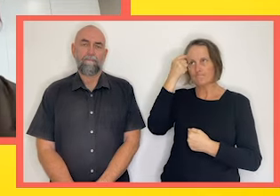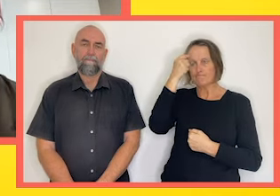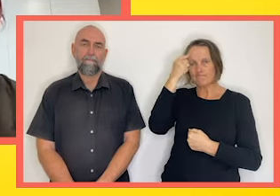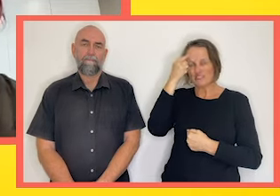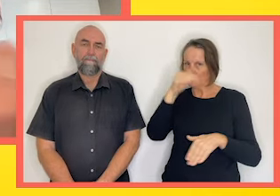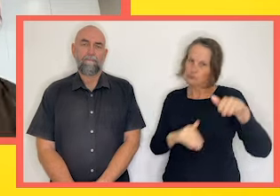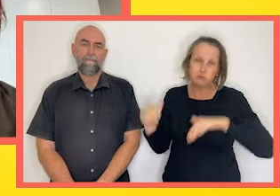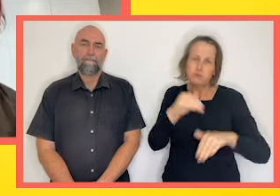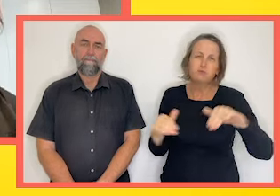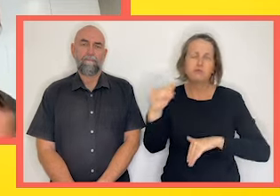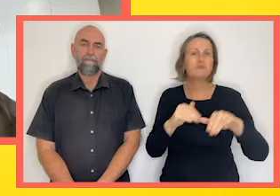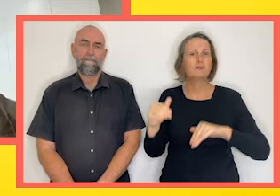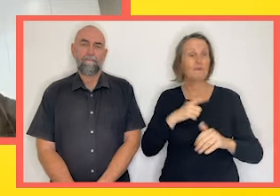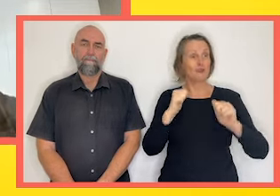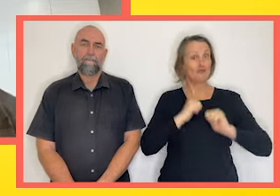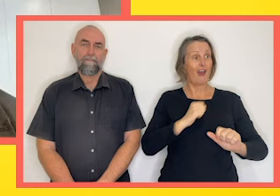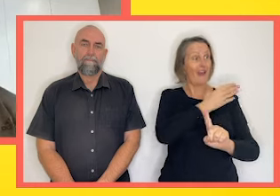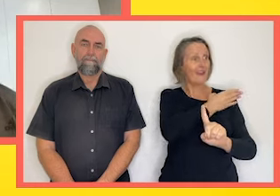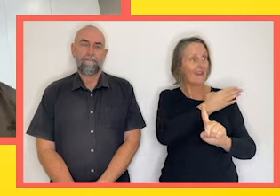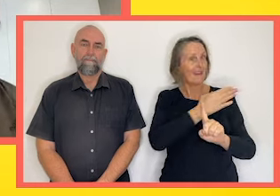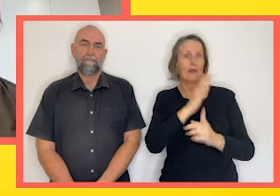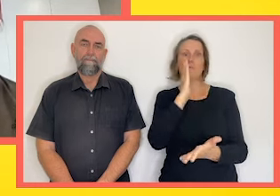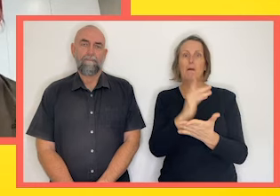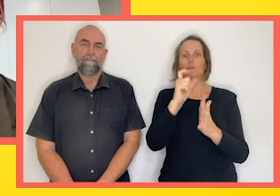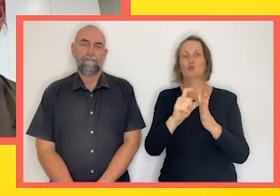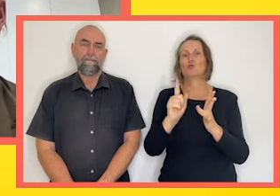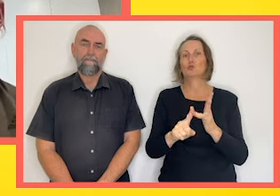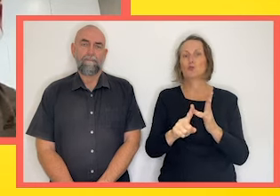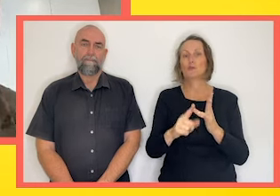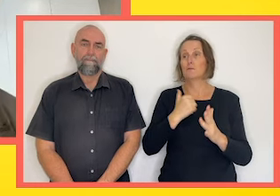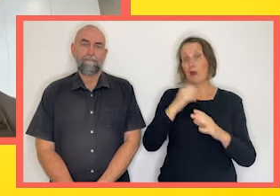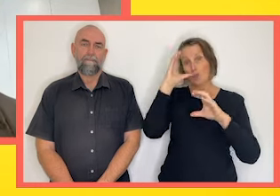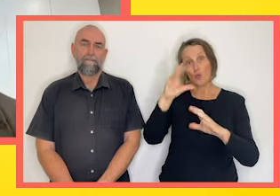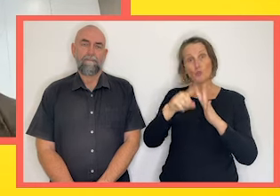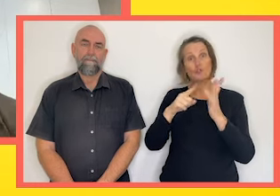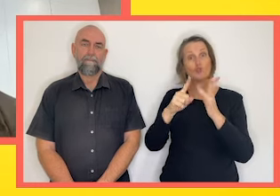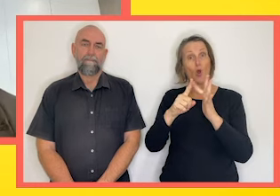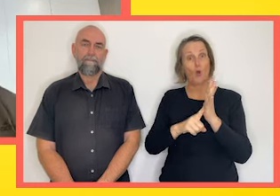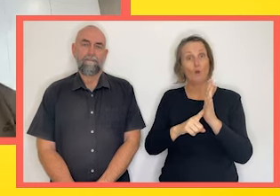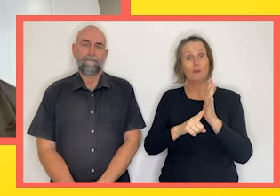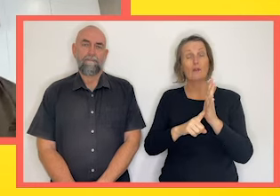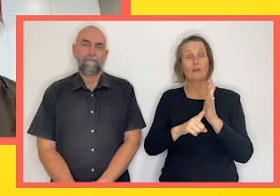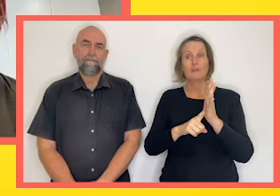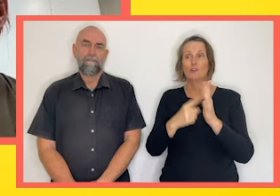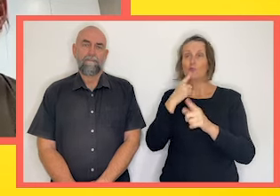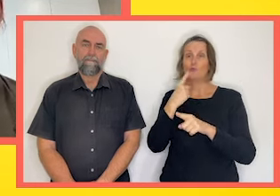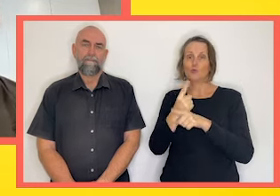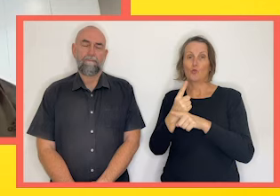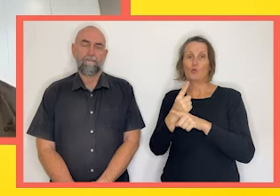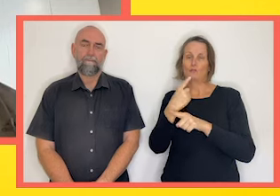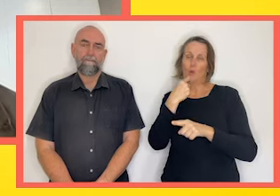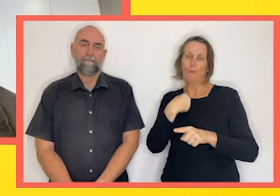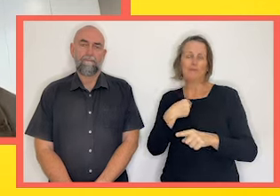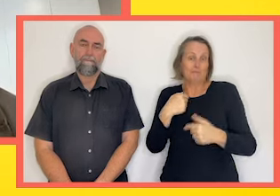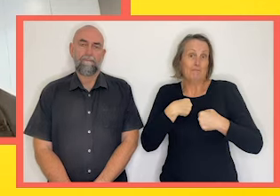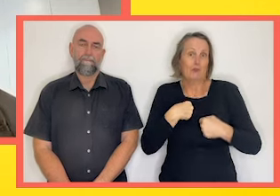rehearse what we train for. I think my coach Joel mentions that. So I'm a 100 meters butterflyer. There's 12